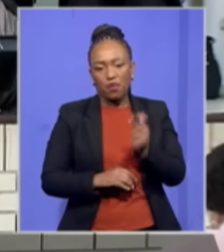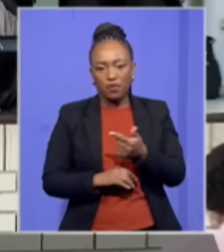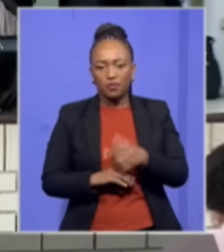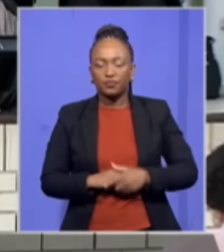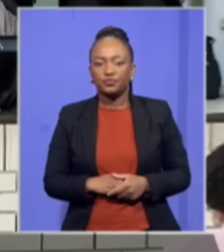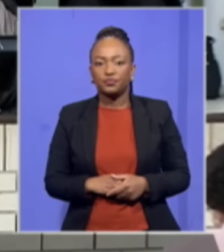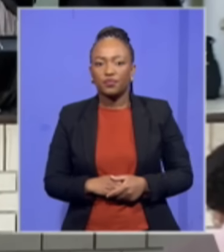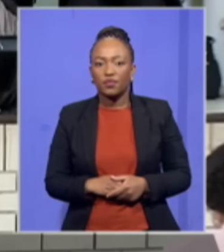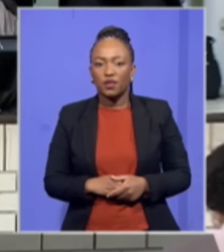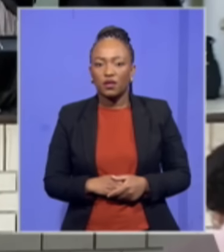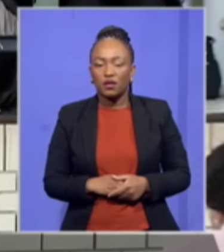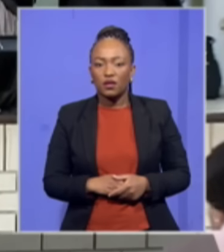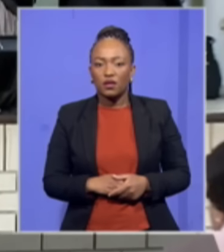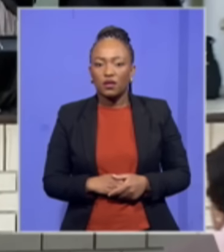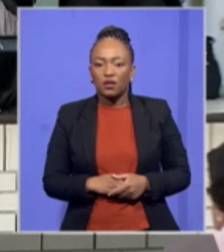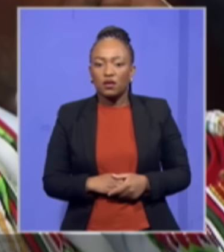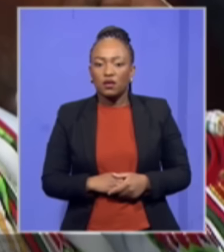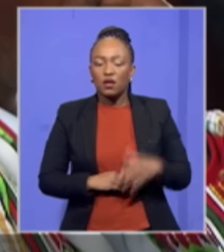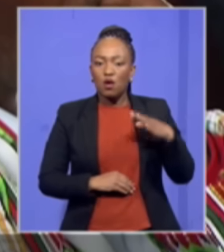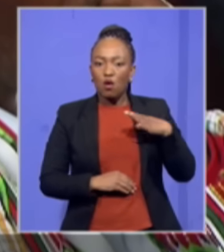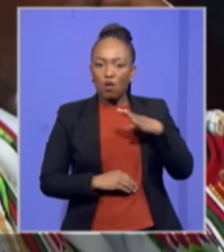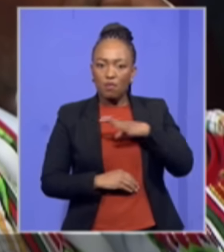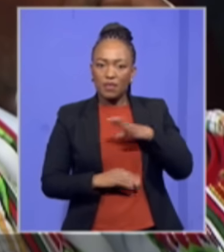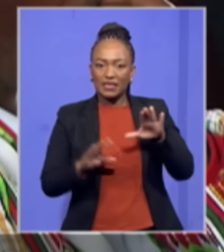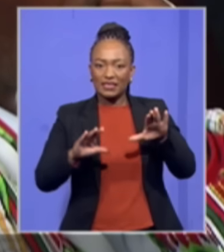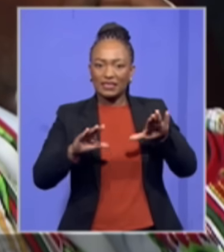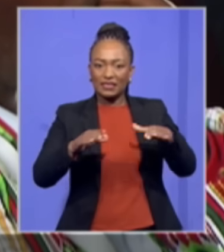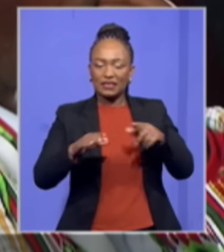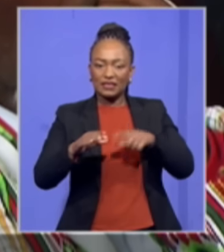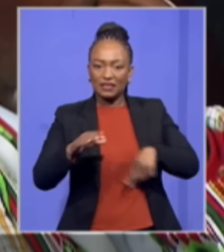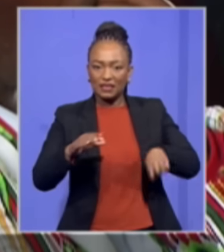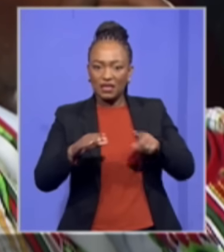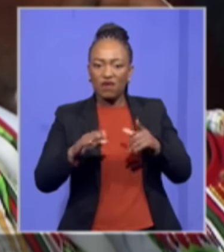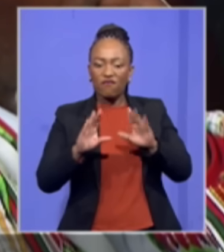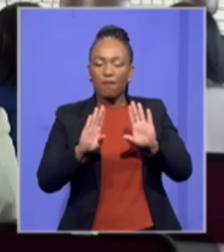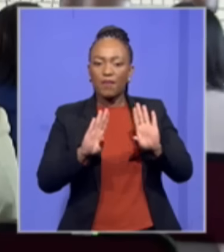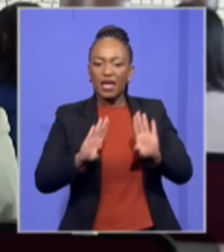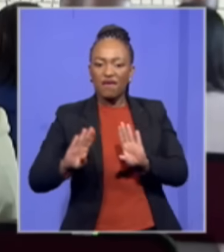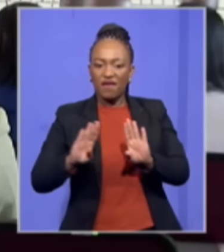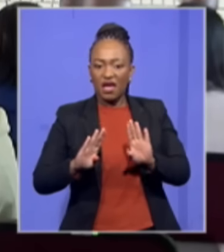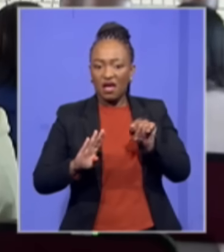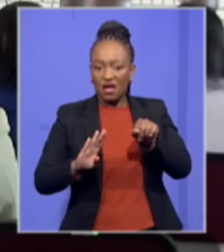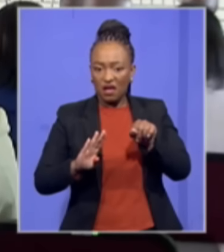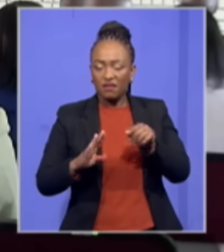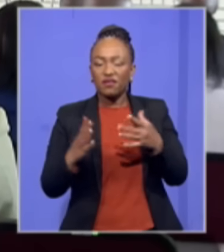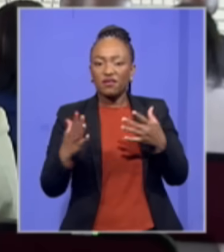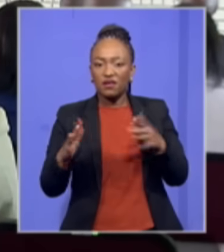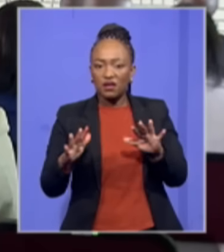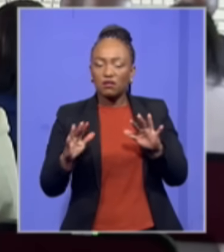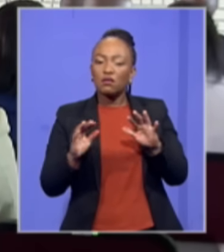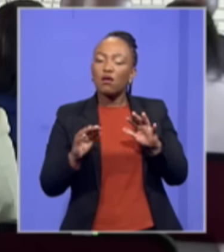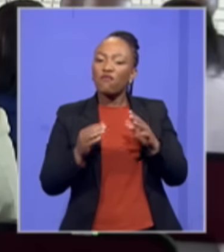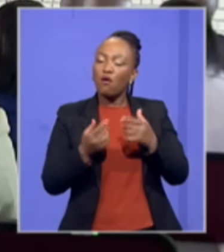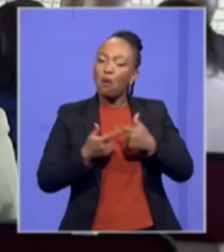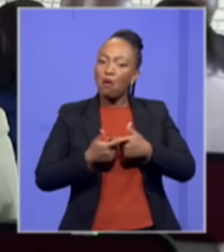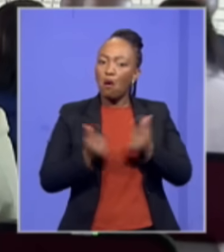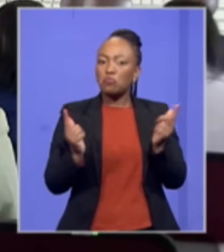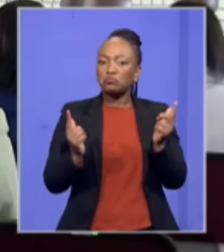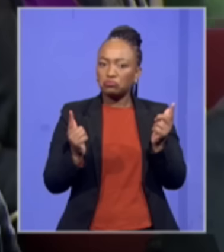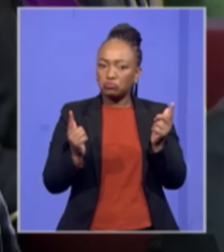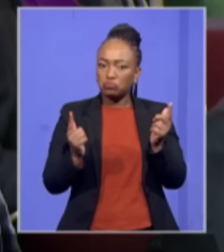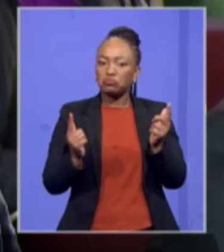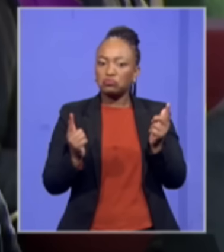Komishene ya Ditshebeletso tsa Setjhaba le Mokgatlo wa Kahobotjha ya Maano a Boitshwaro e thakgotse letsholo la tshehetso ya setjhaba e